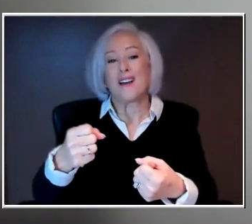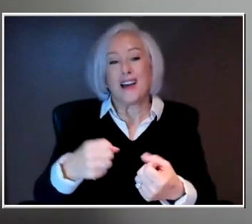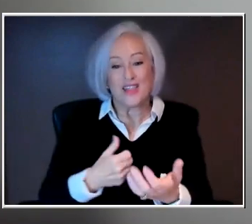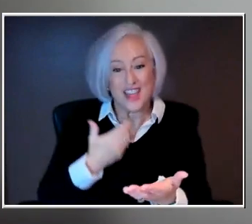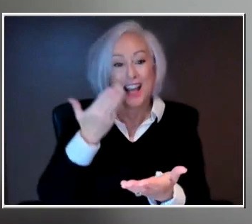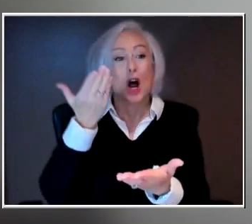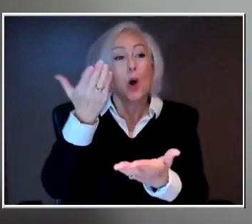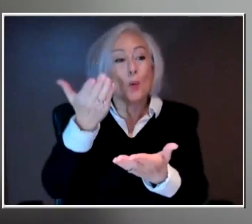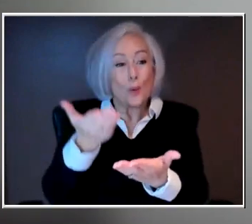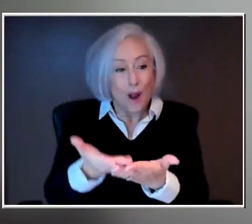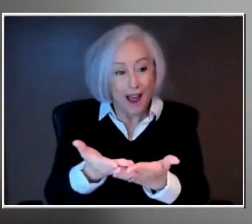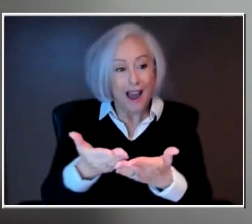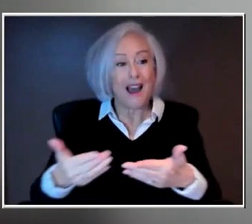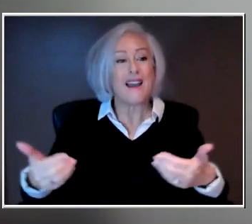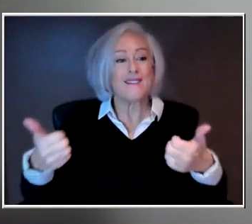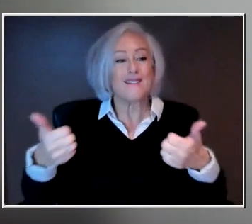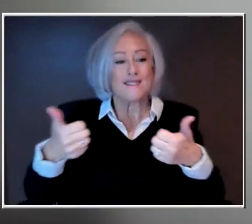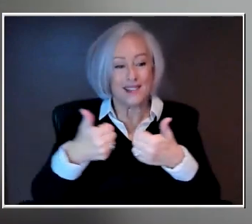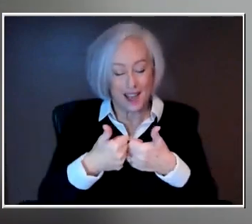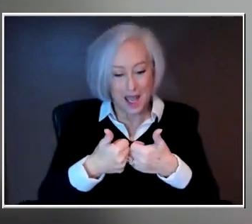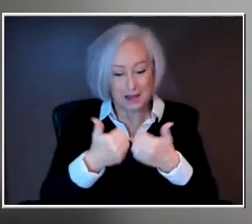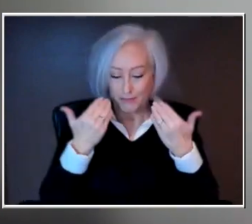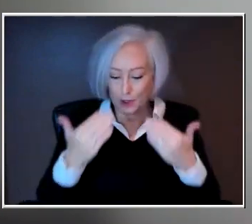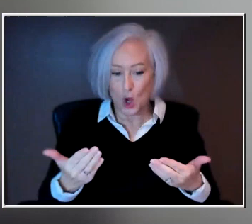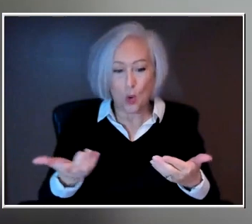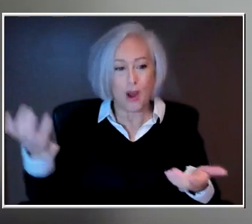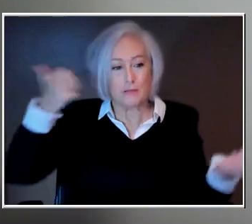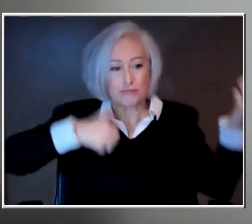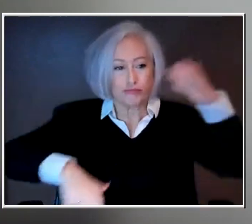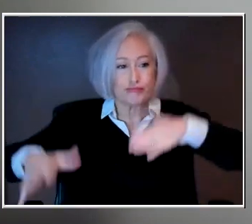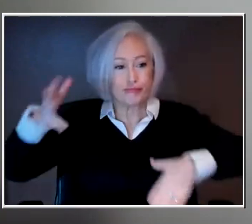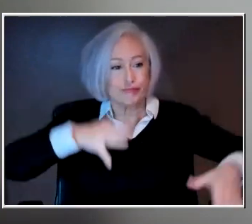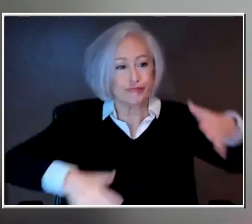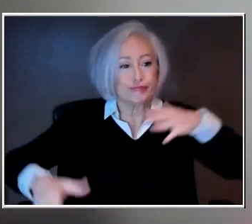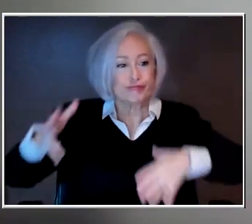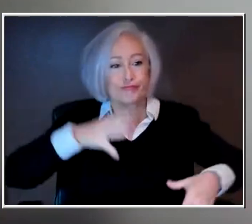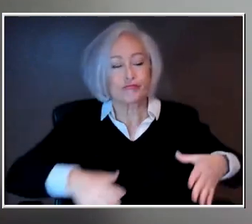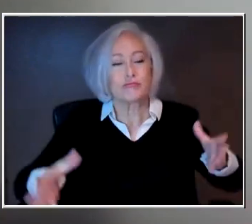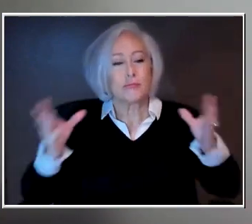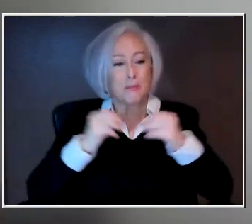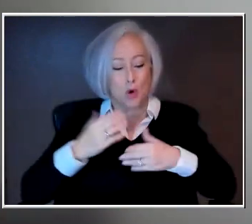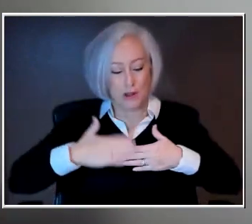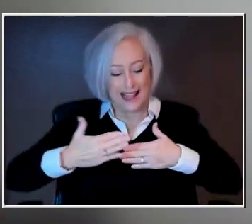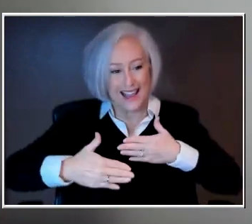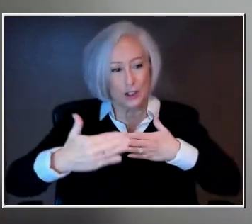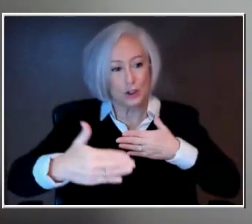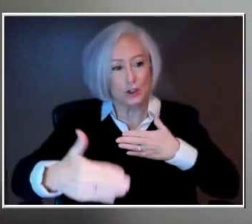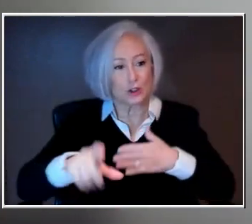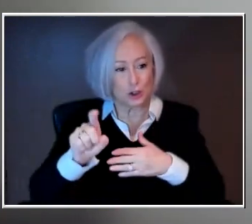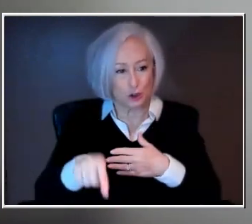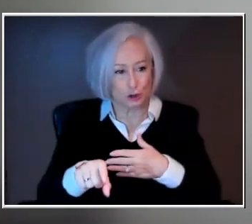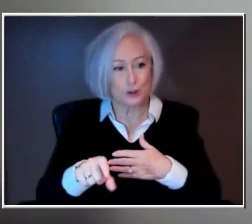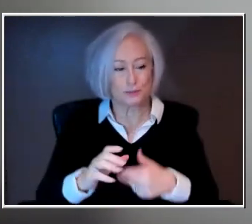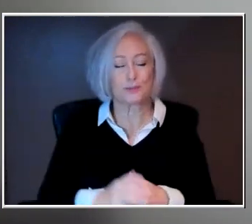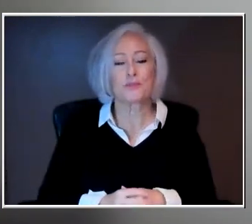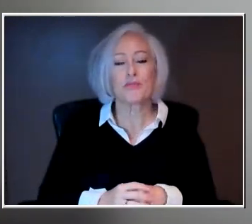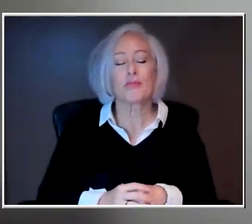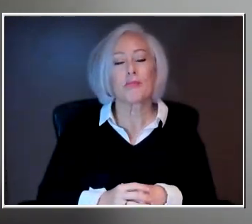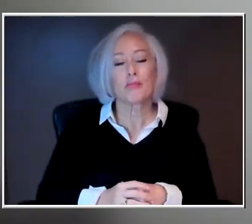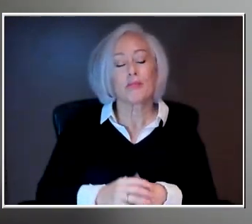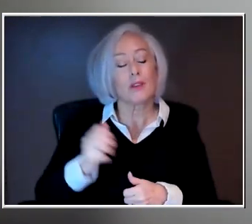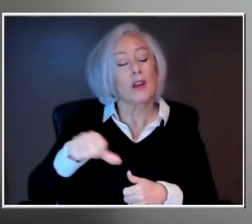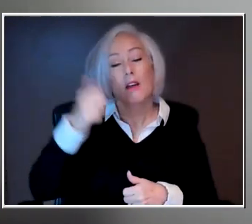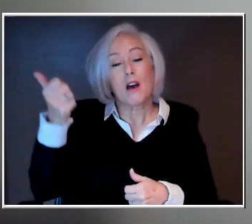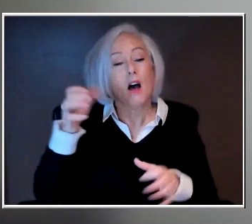it. I guess unless your car's heater's not working, because that's when you can get kind of sweaty. And the only other thing I'd ask them to